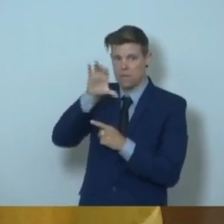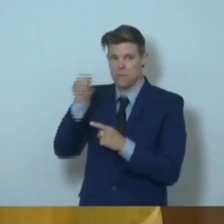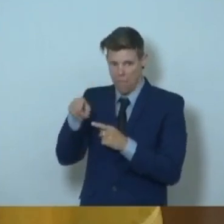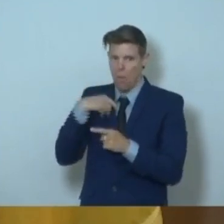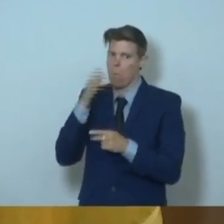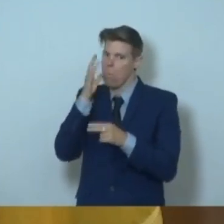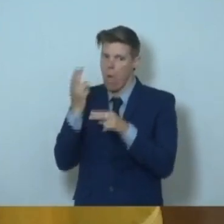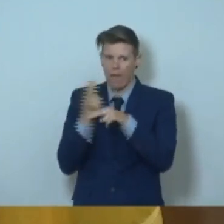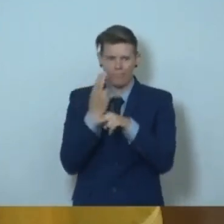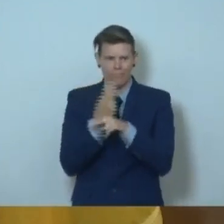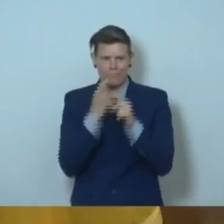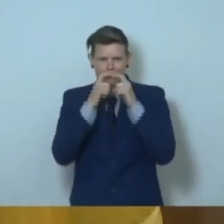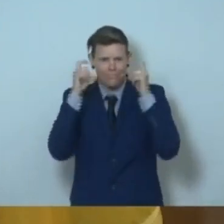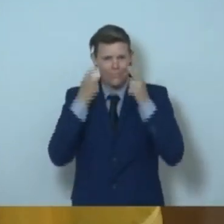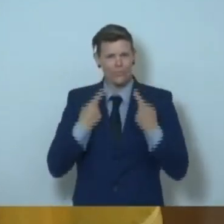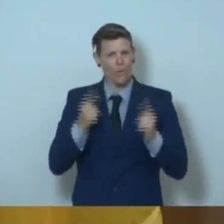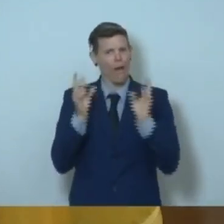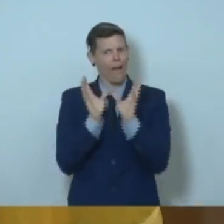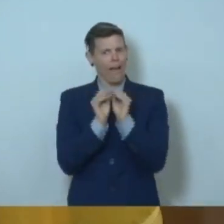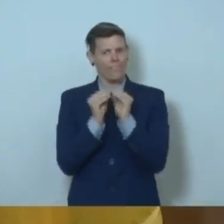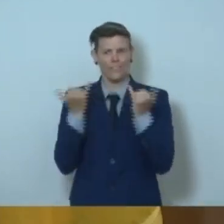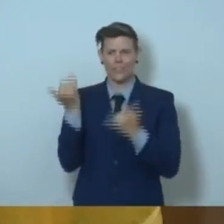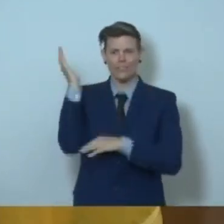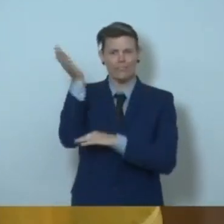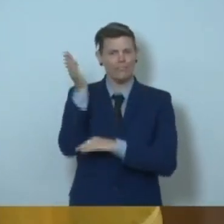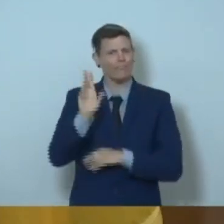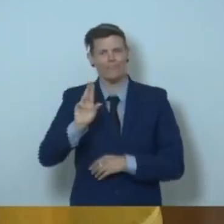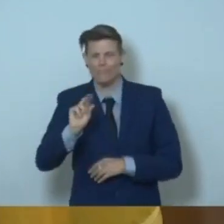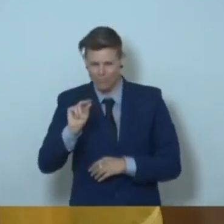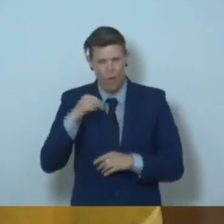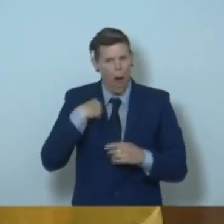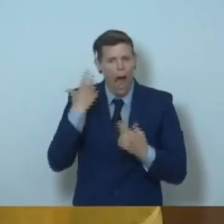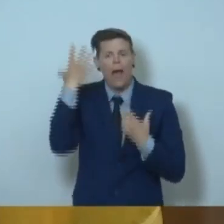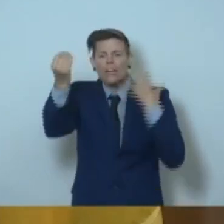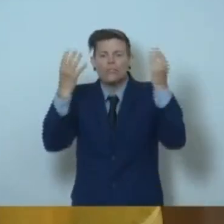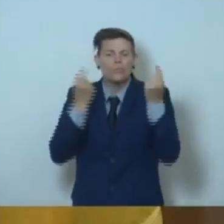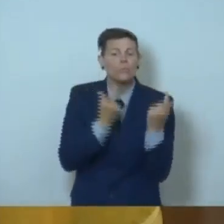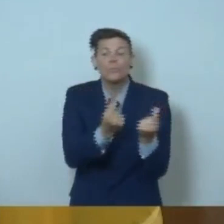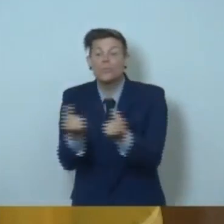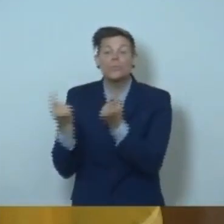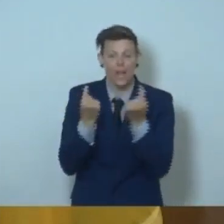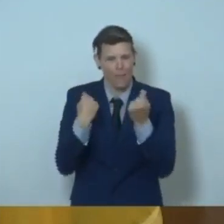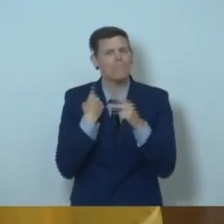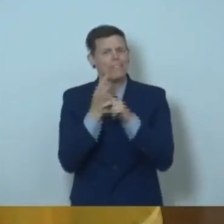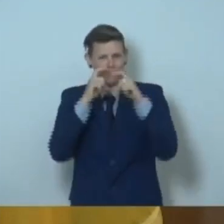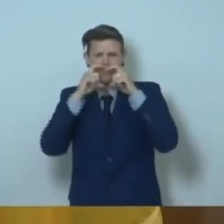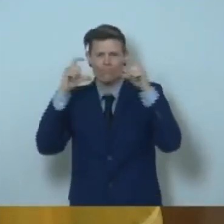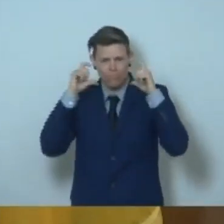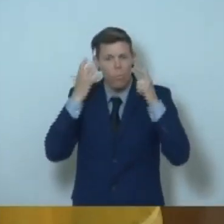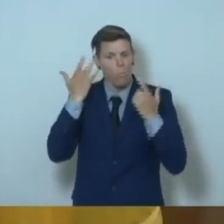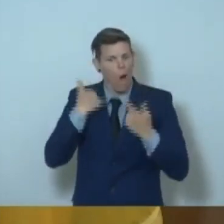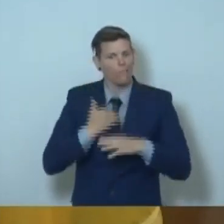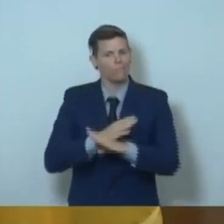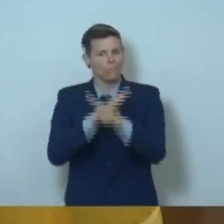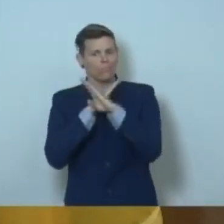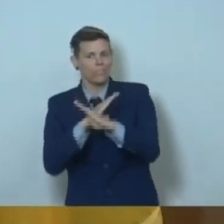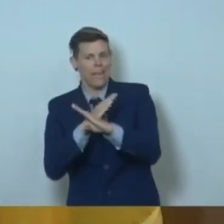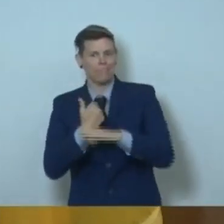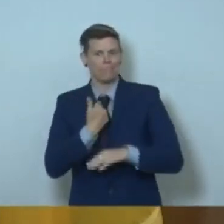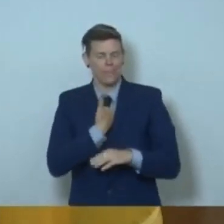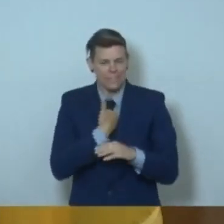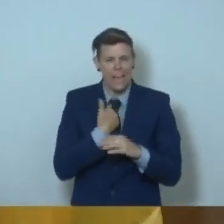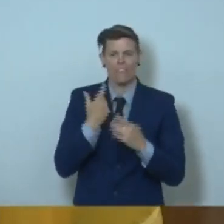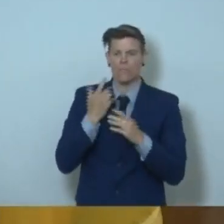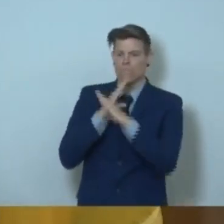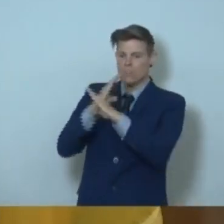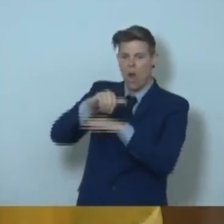just at these press conferences, and they make a difference in making sure that I am protecting my colleagues as